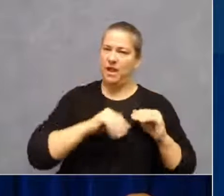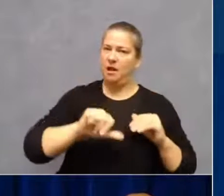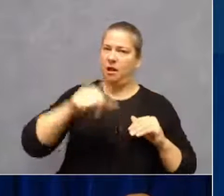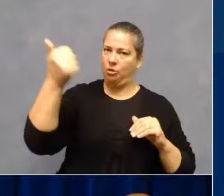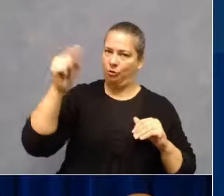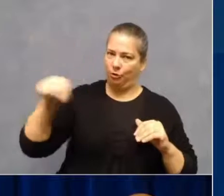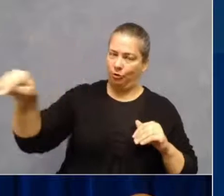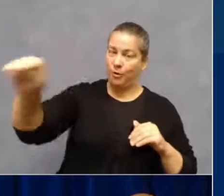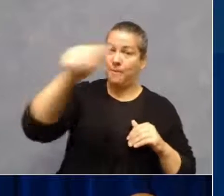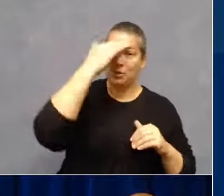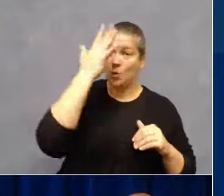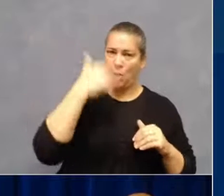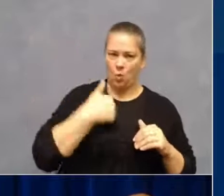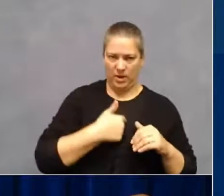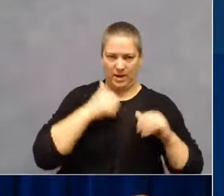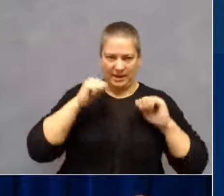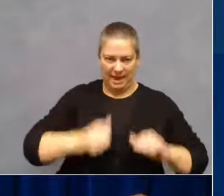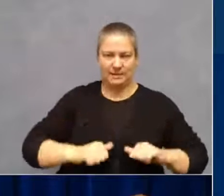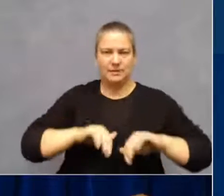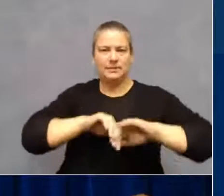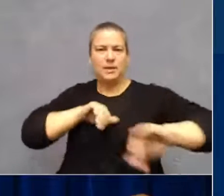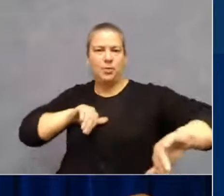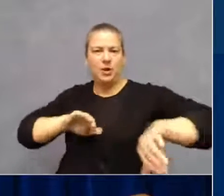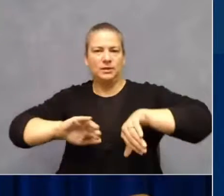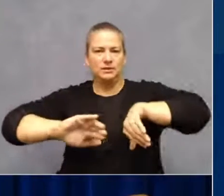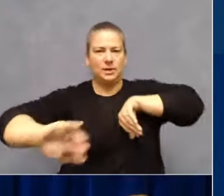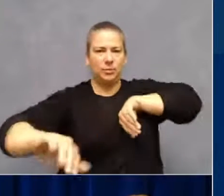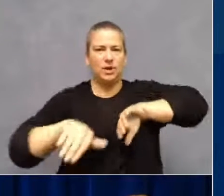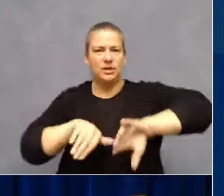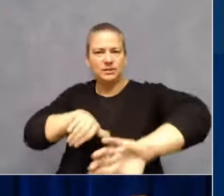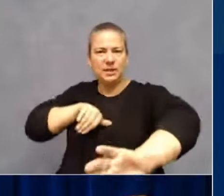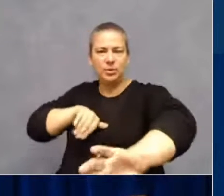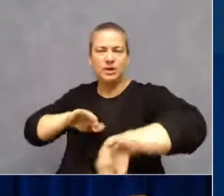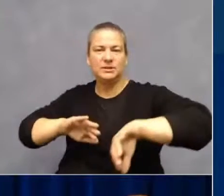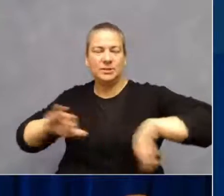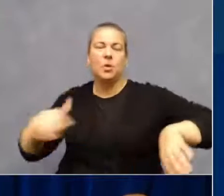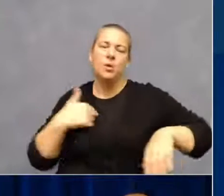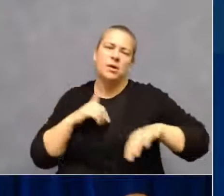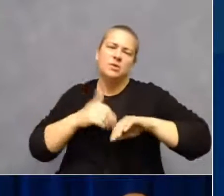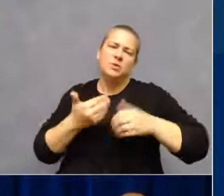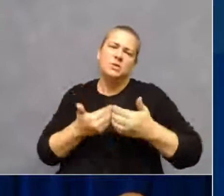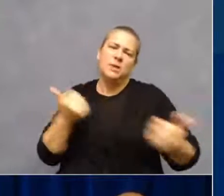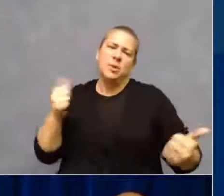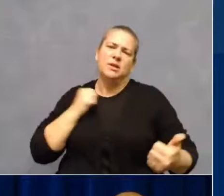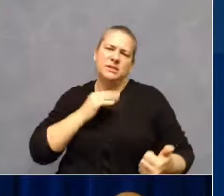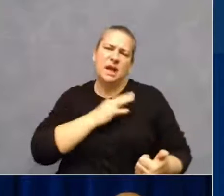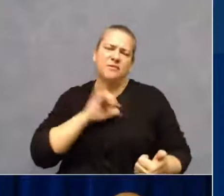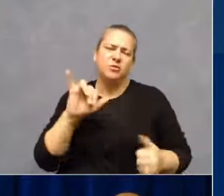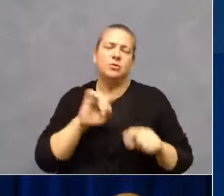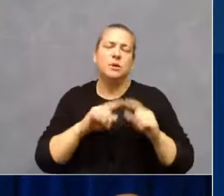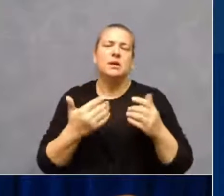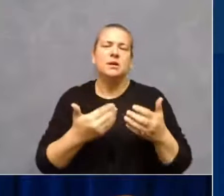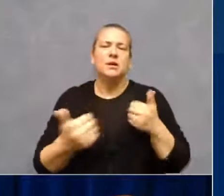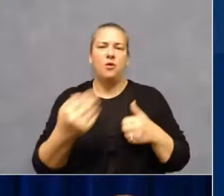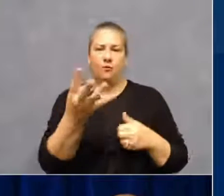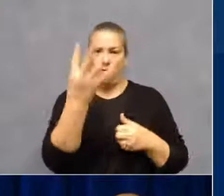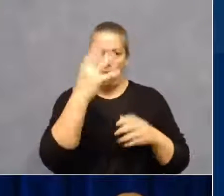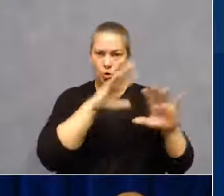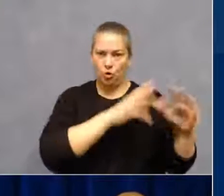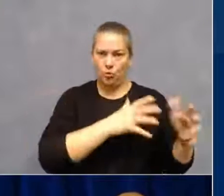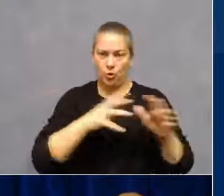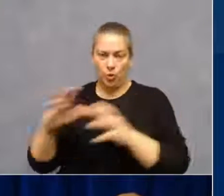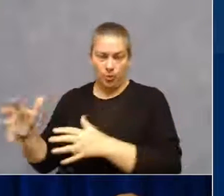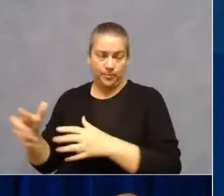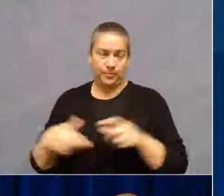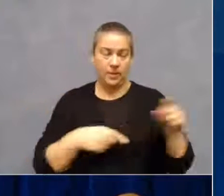again, separate the inmates. You know, of course, we separate the staff out, but we separate the inmates into 4 categories. Those who are positive,